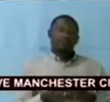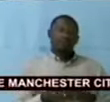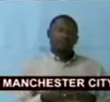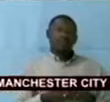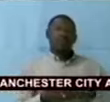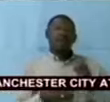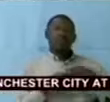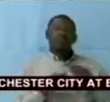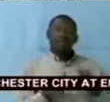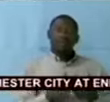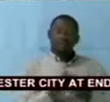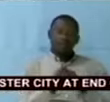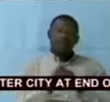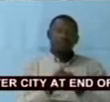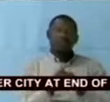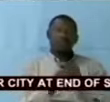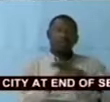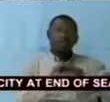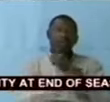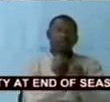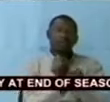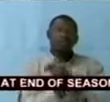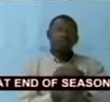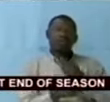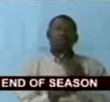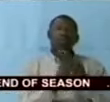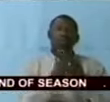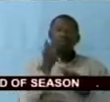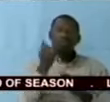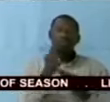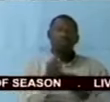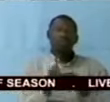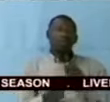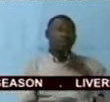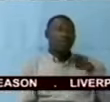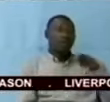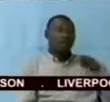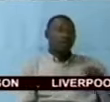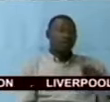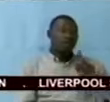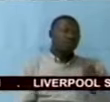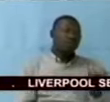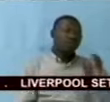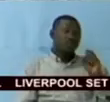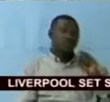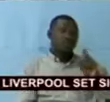led to the arrest of both Njogu and Pahari and Jobate.